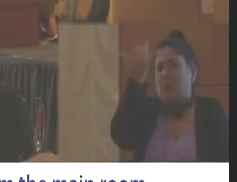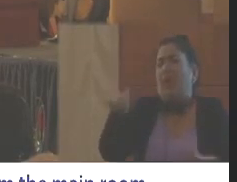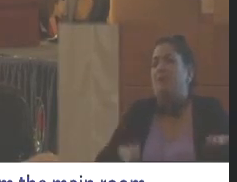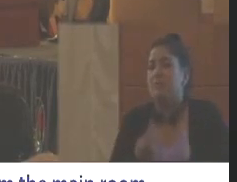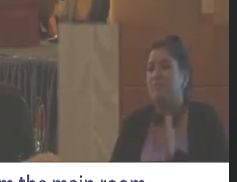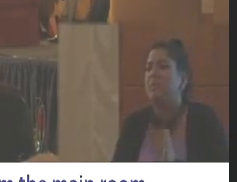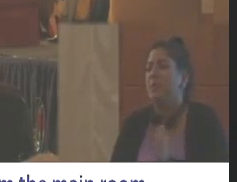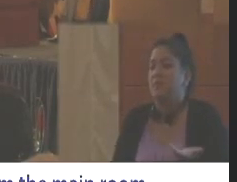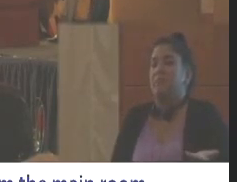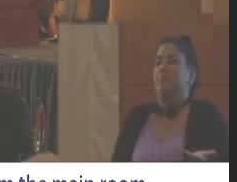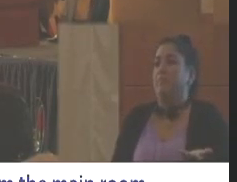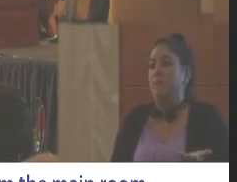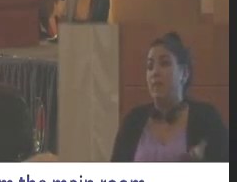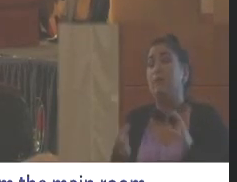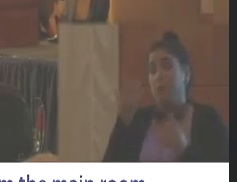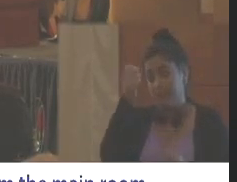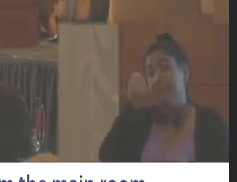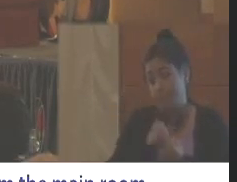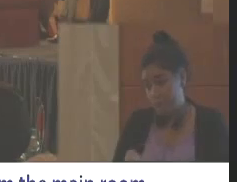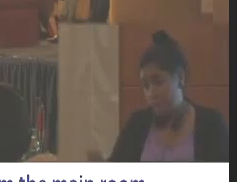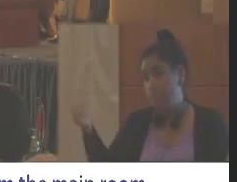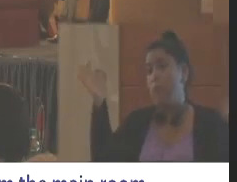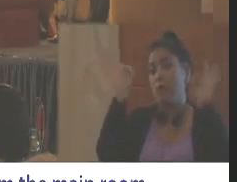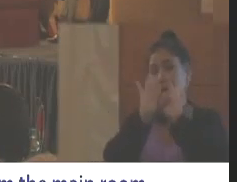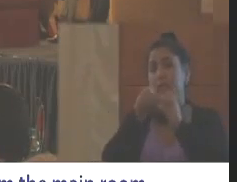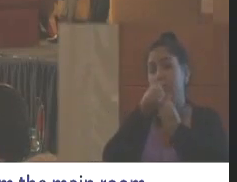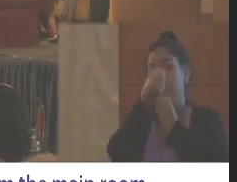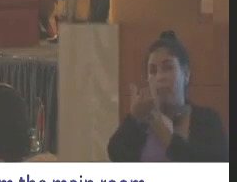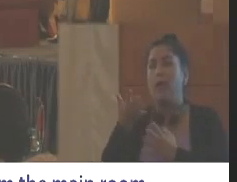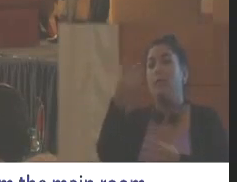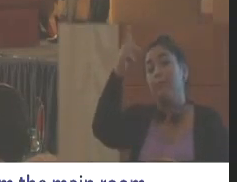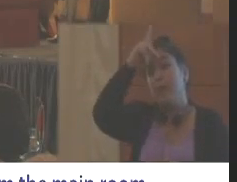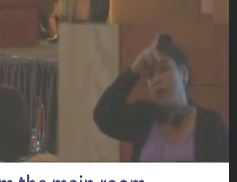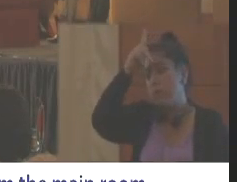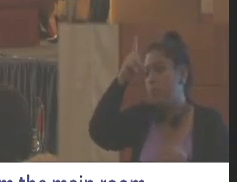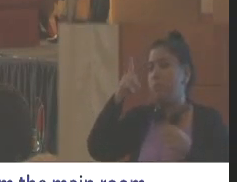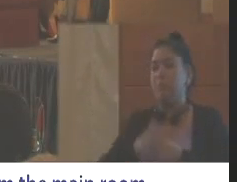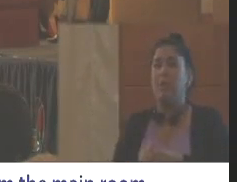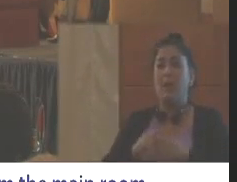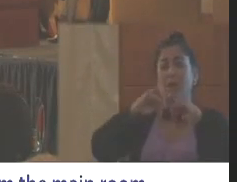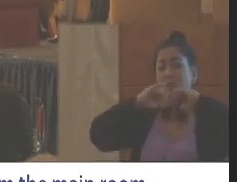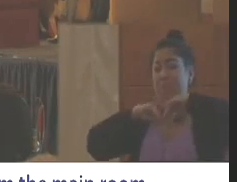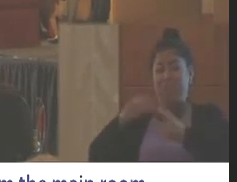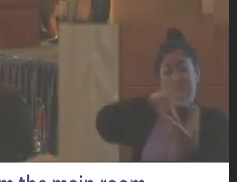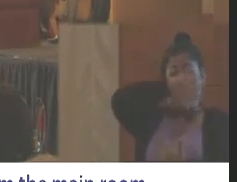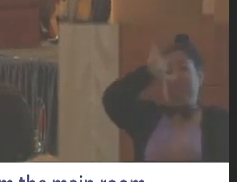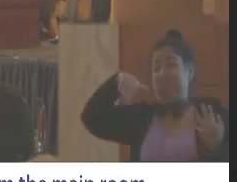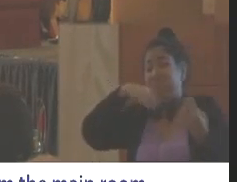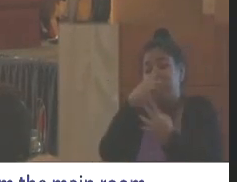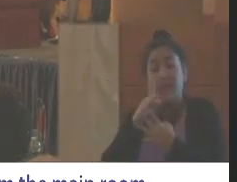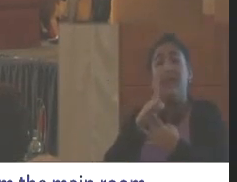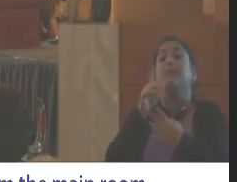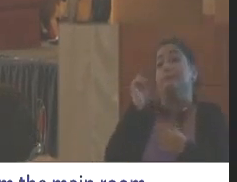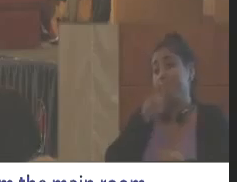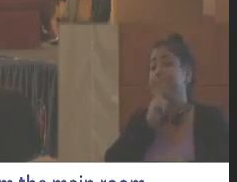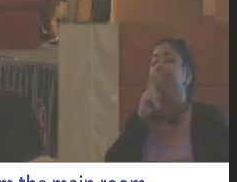so involved in this topic. So we have to say that Peru is a country that is highly